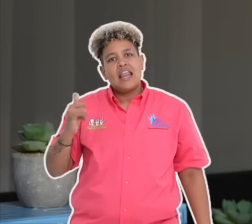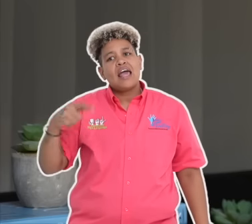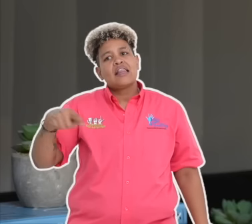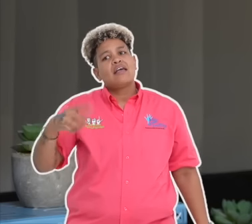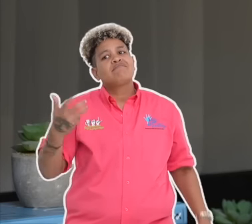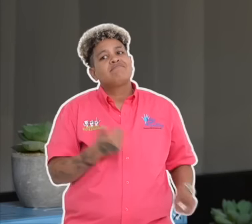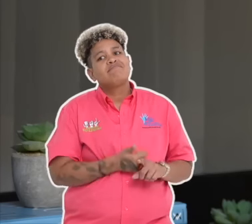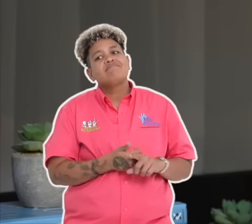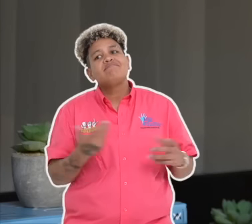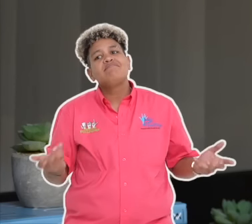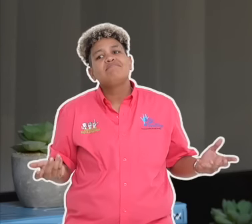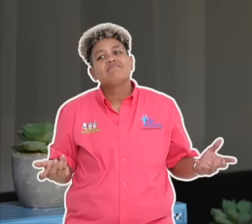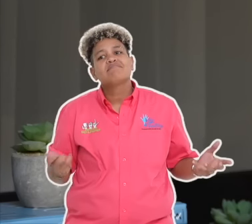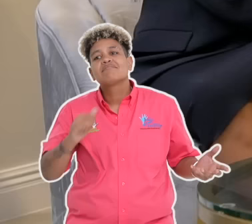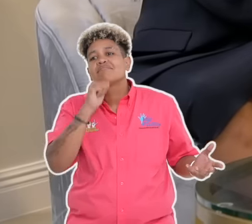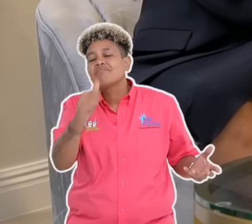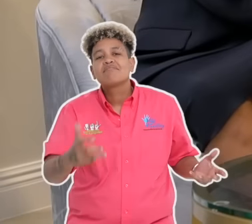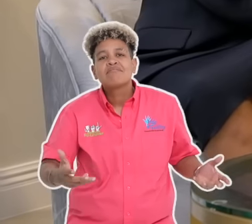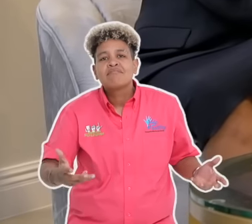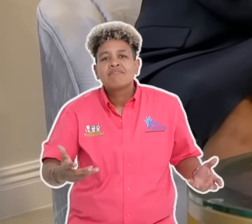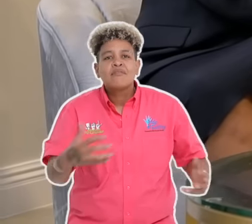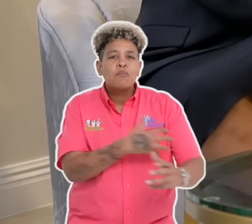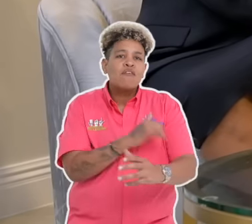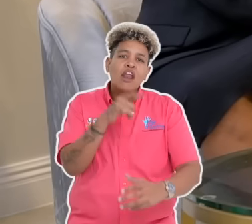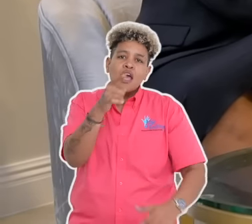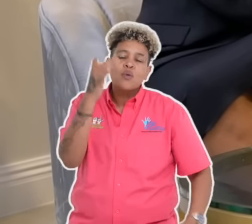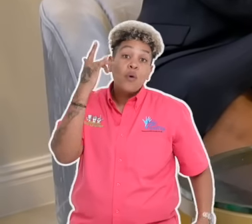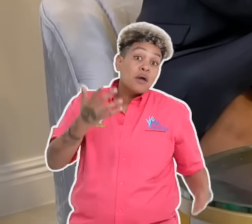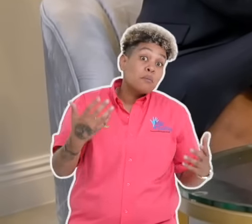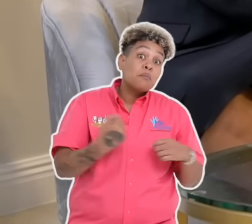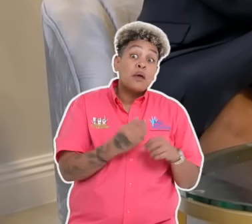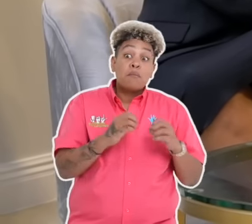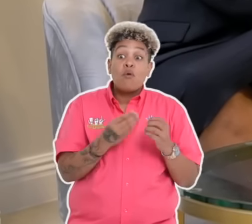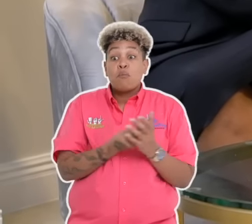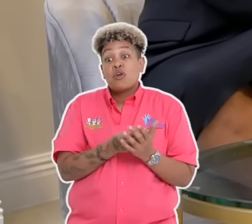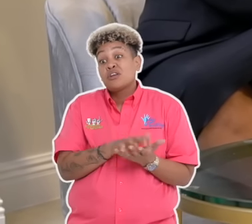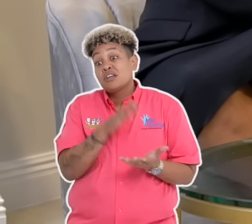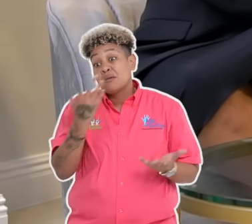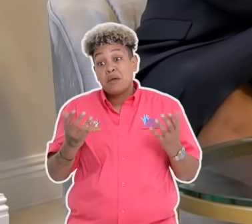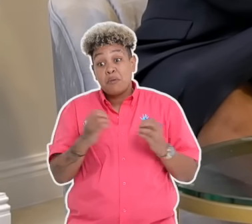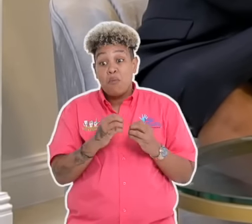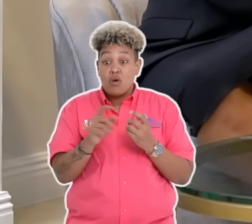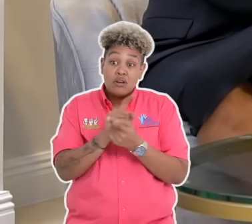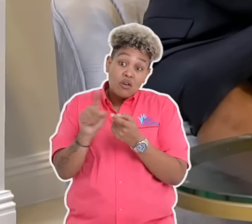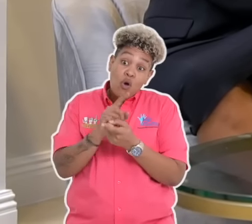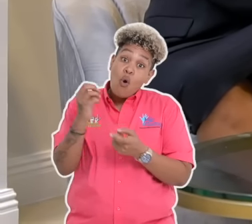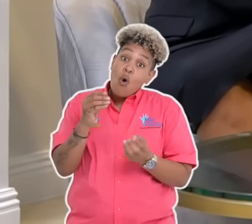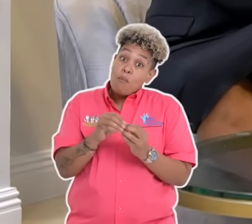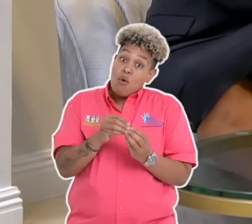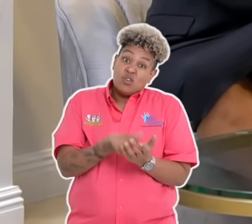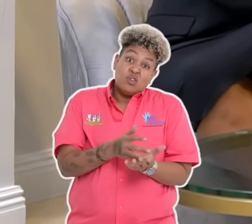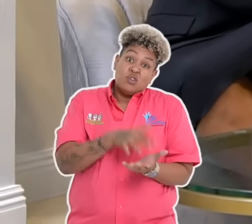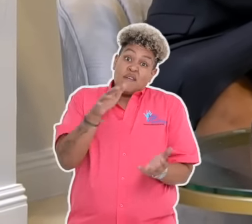feel as if they are not as powerful as you because you make more money, perhaps you have more network or